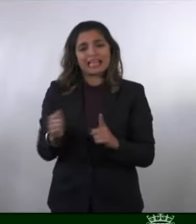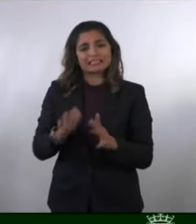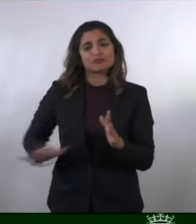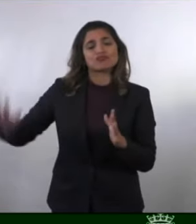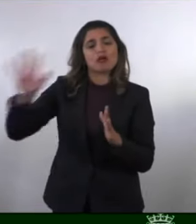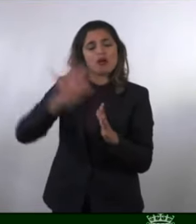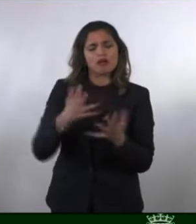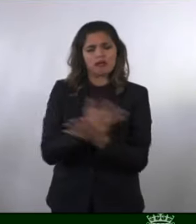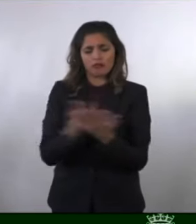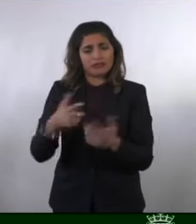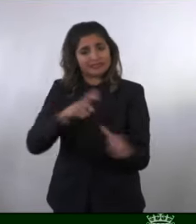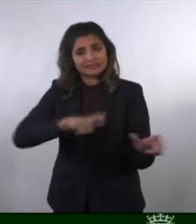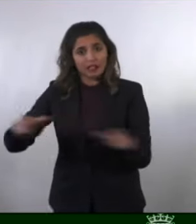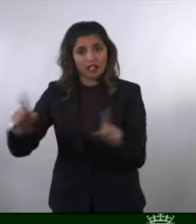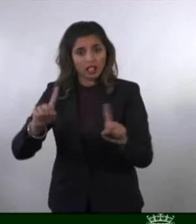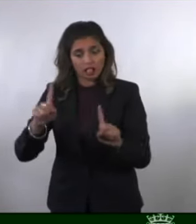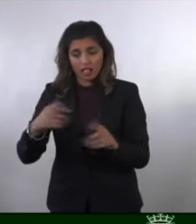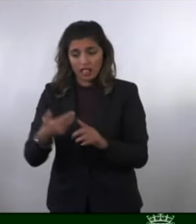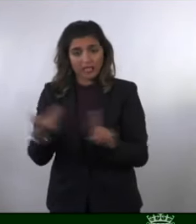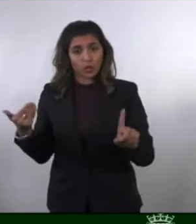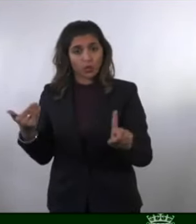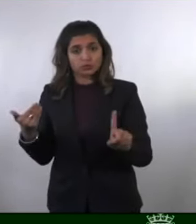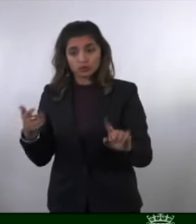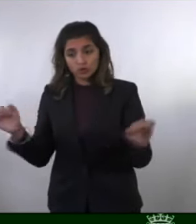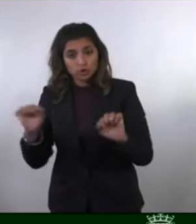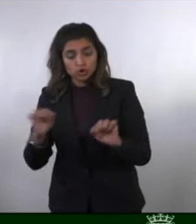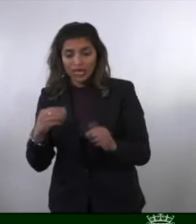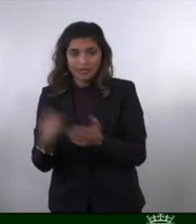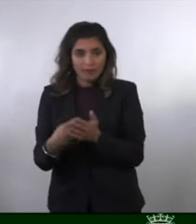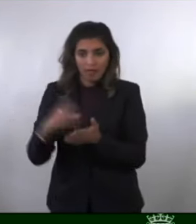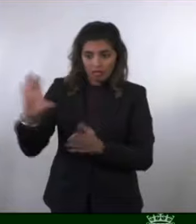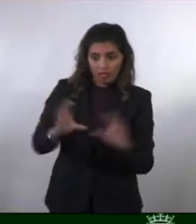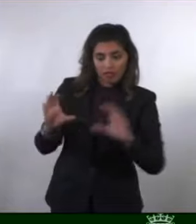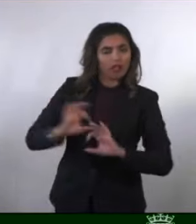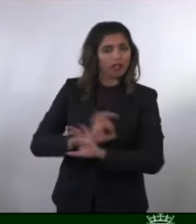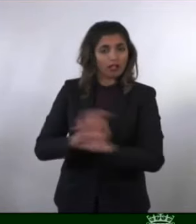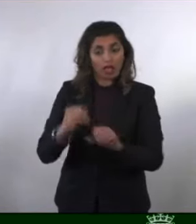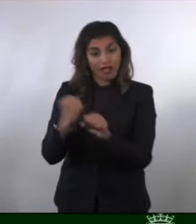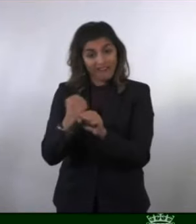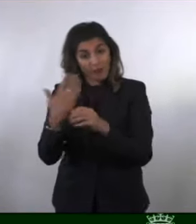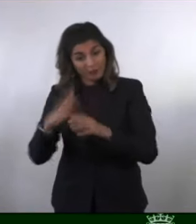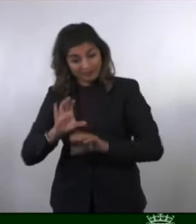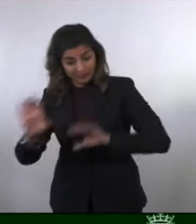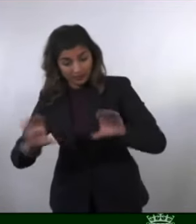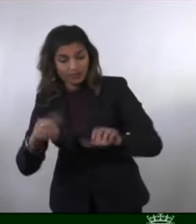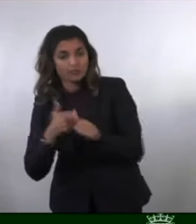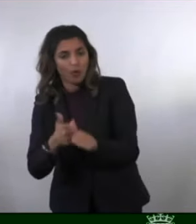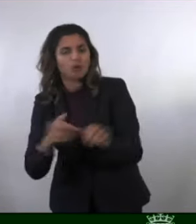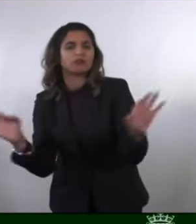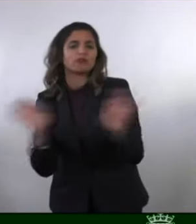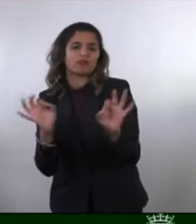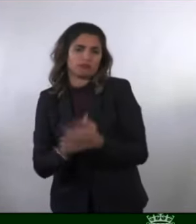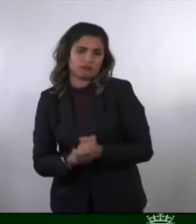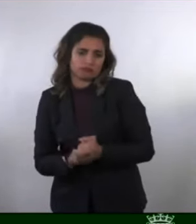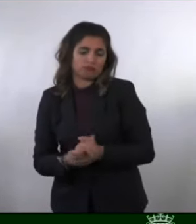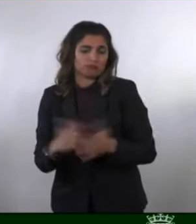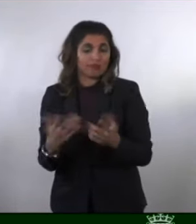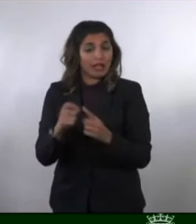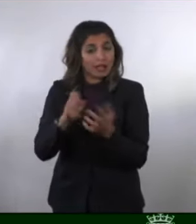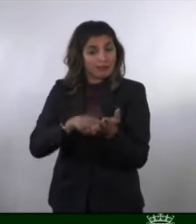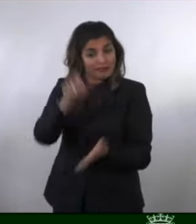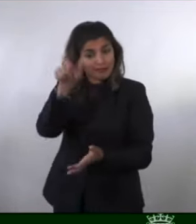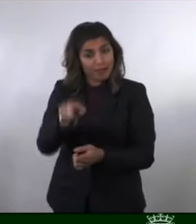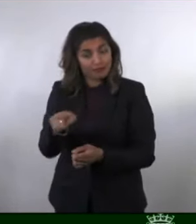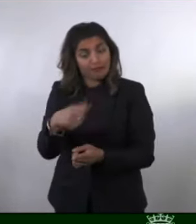still completely excluded and have been for many months from government support. So can the Prime Minister assure us that his